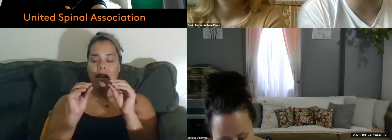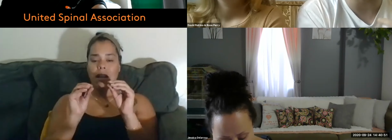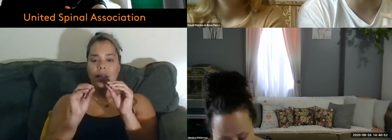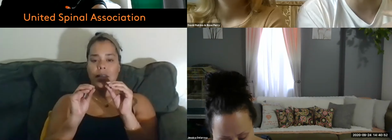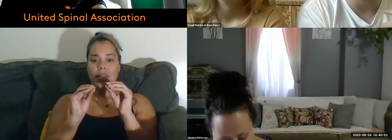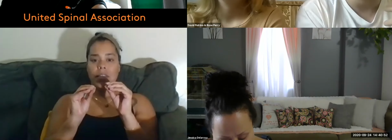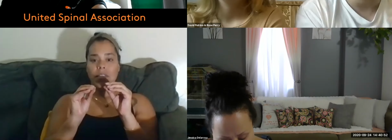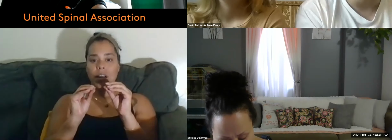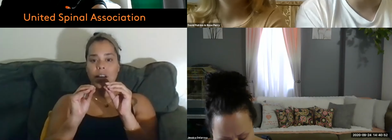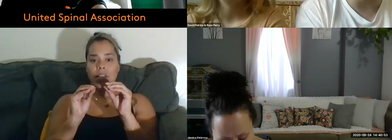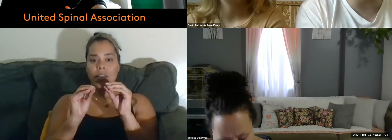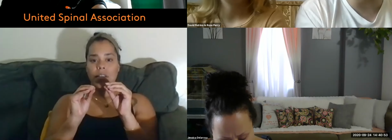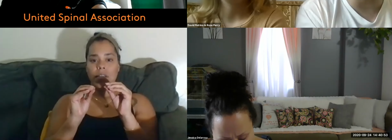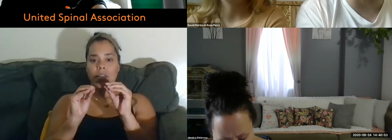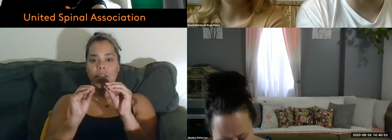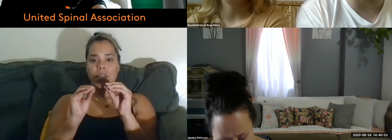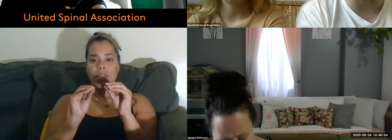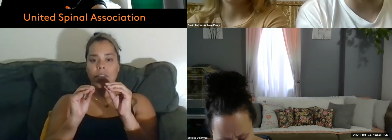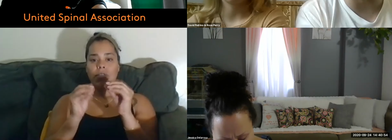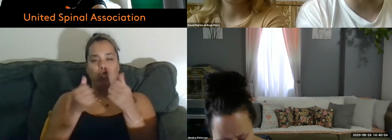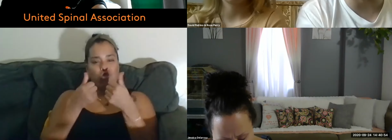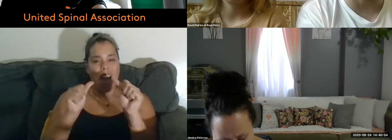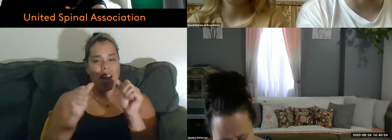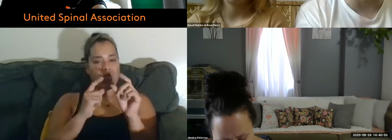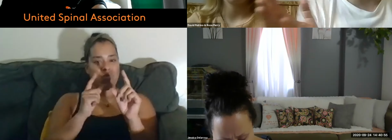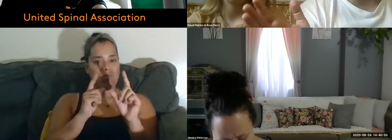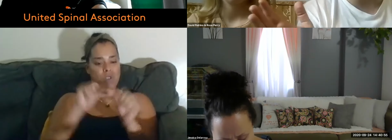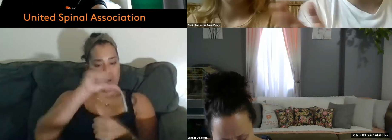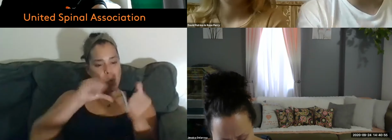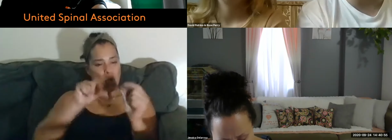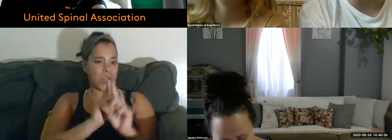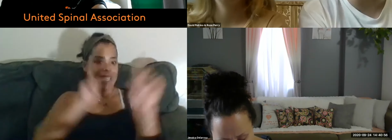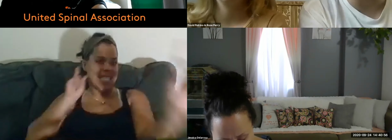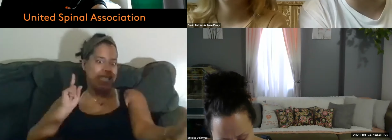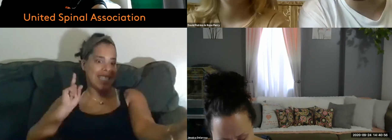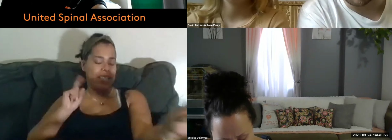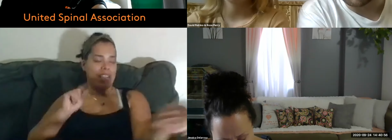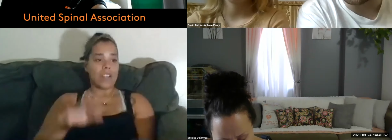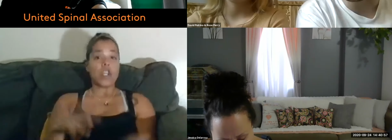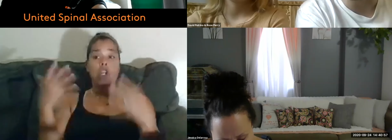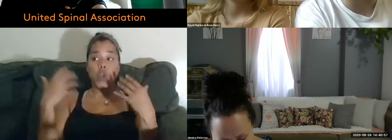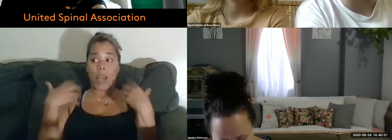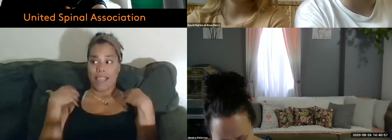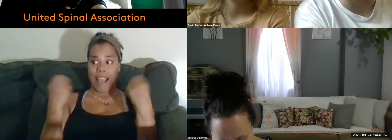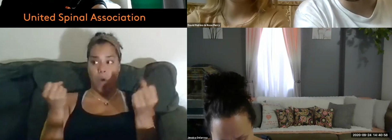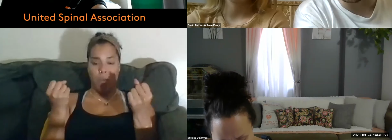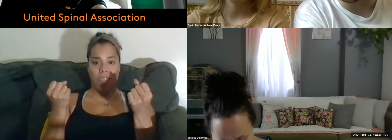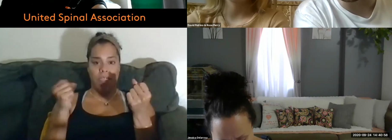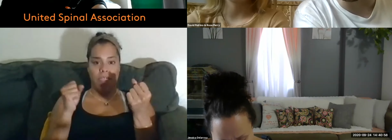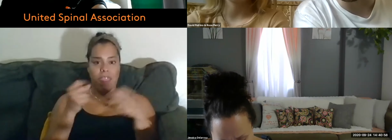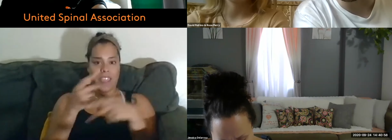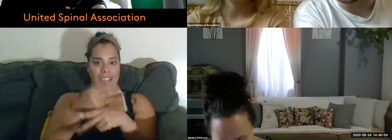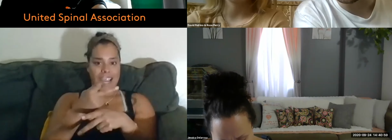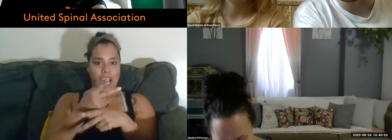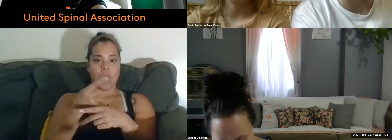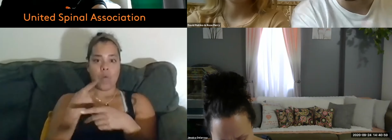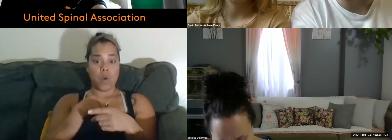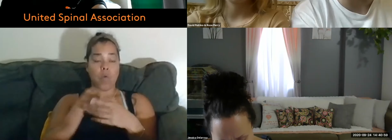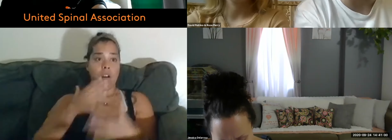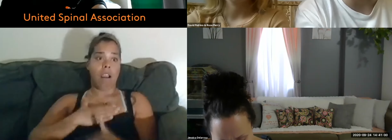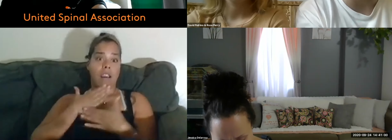world. You know, we sort of rejoiced when CMS released all of